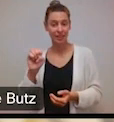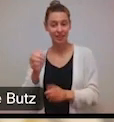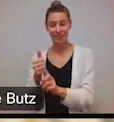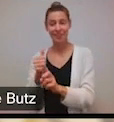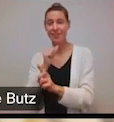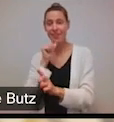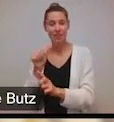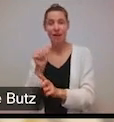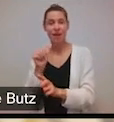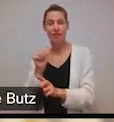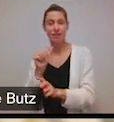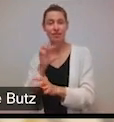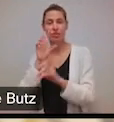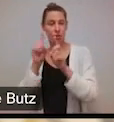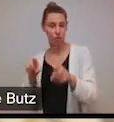be a surprise.